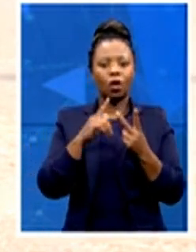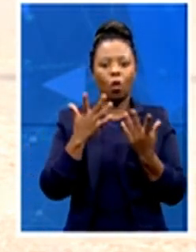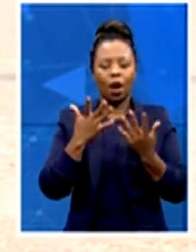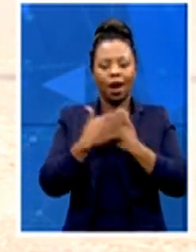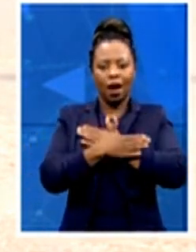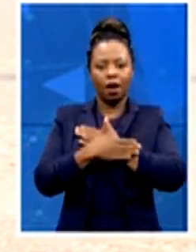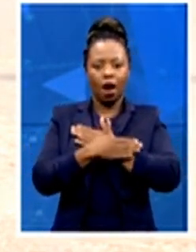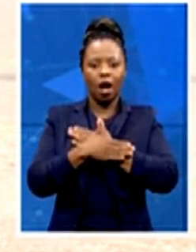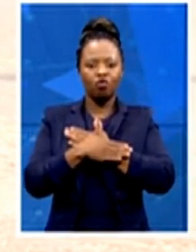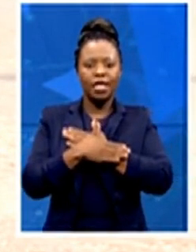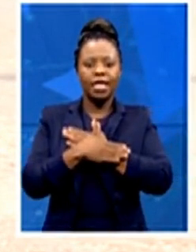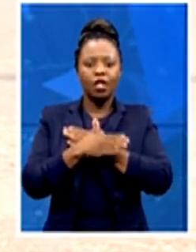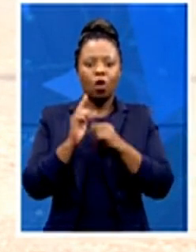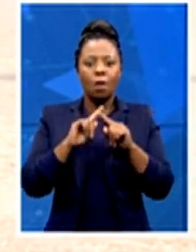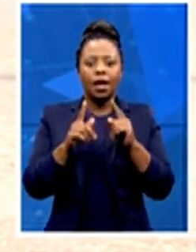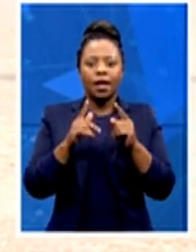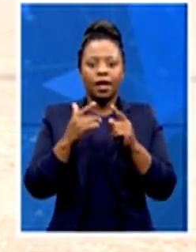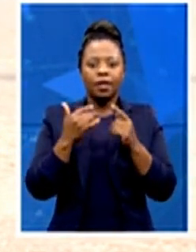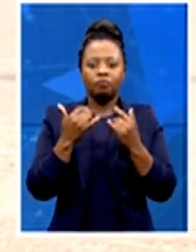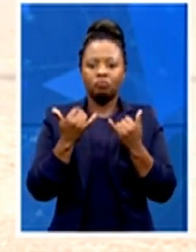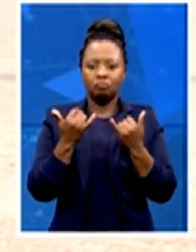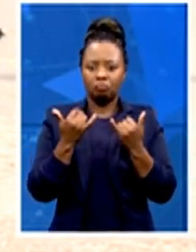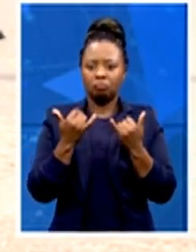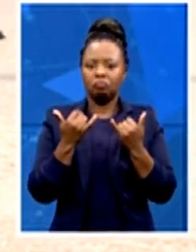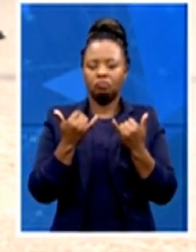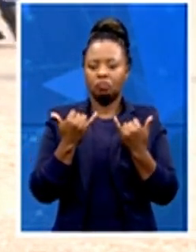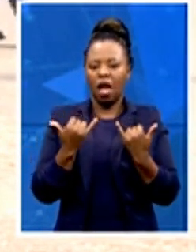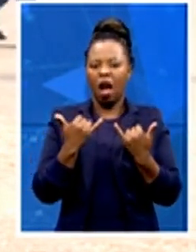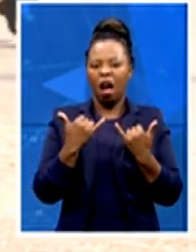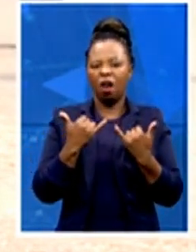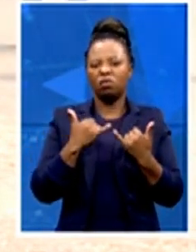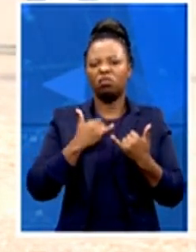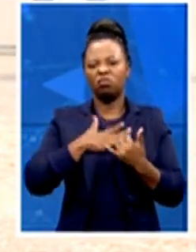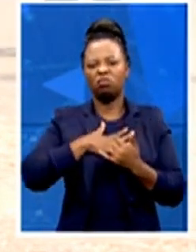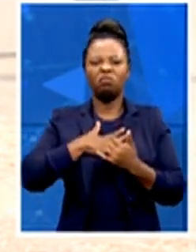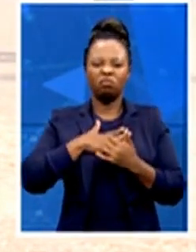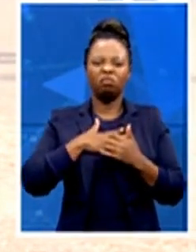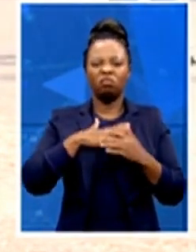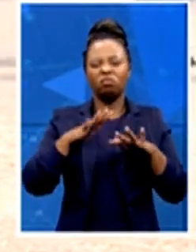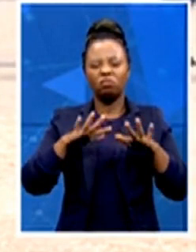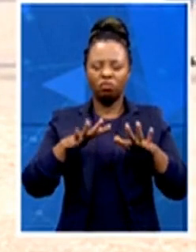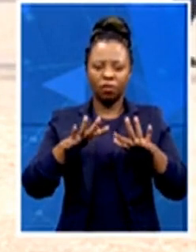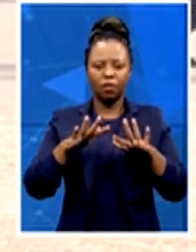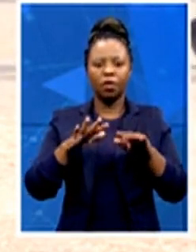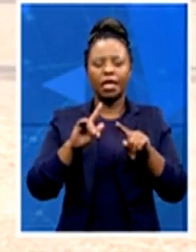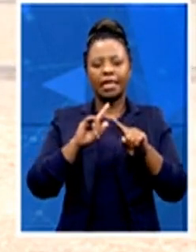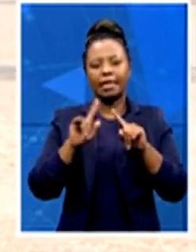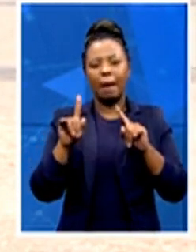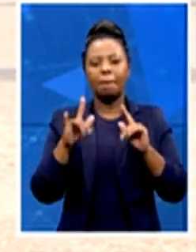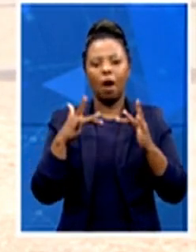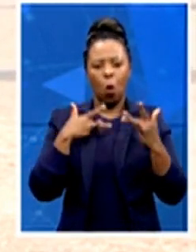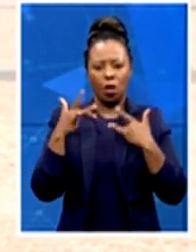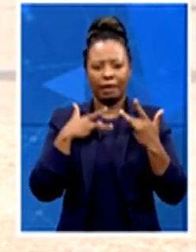is somewhat tense. But even though, there are those concerns, business continues as